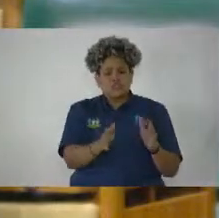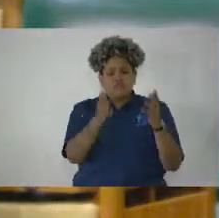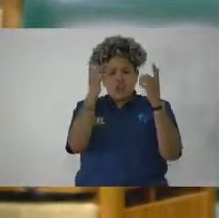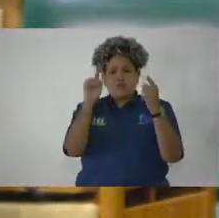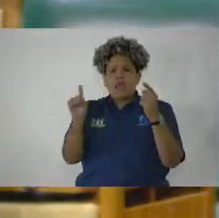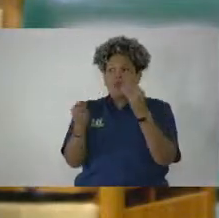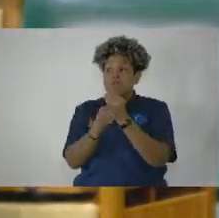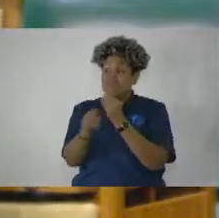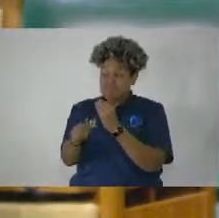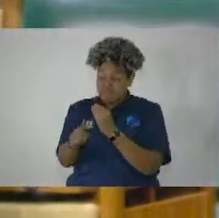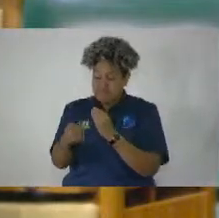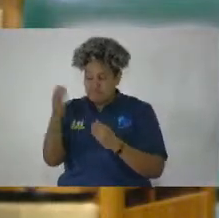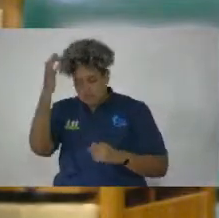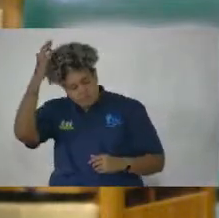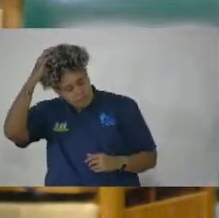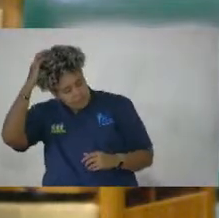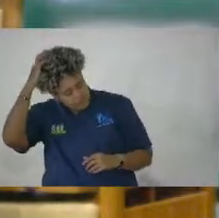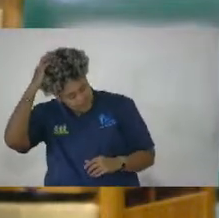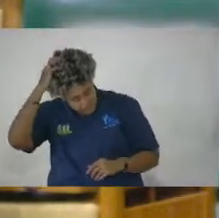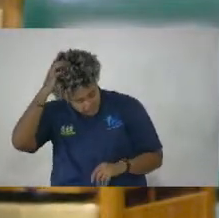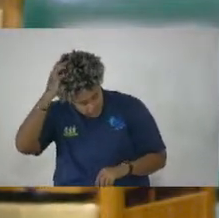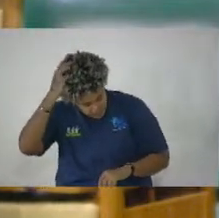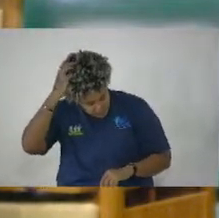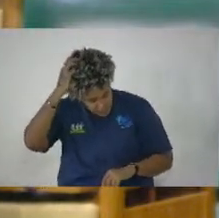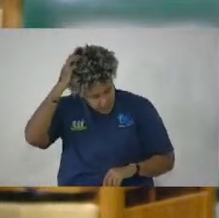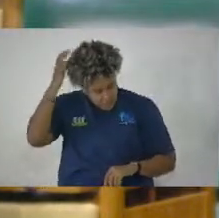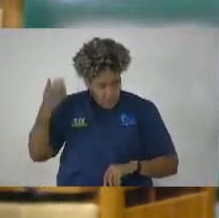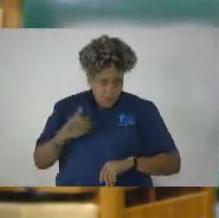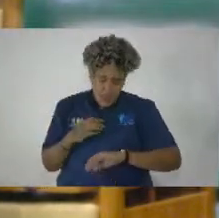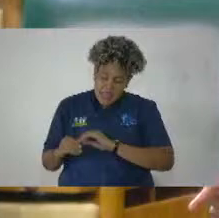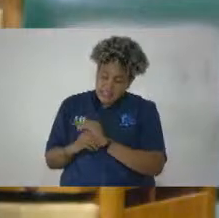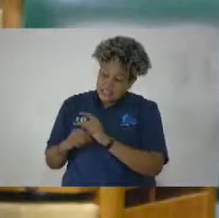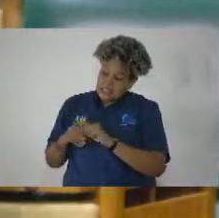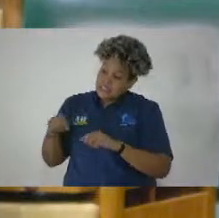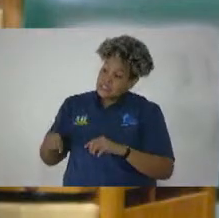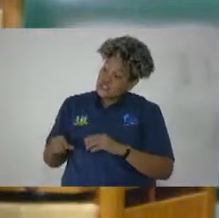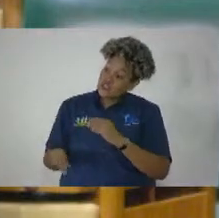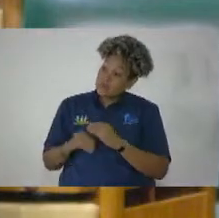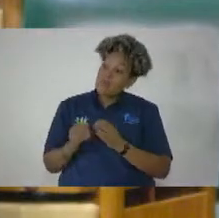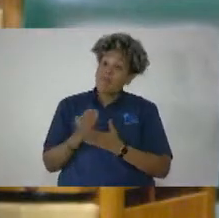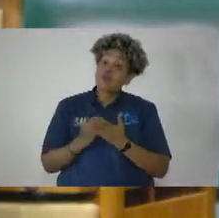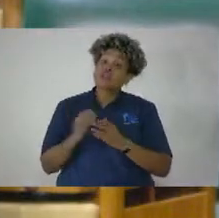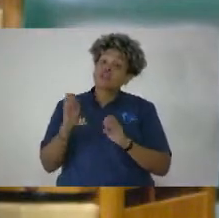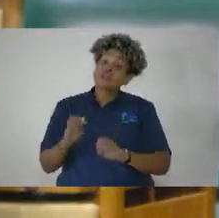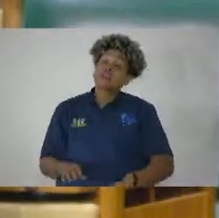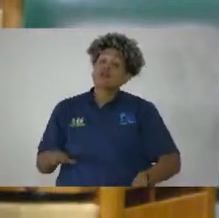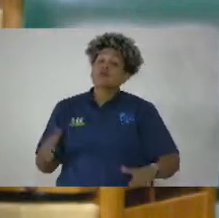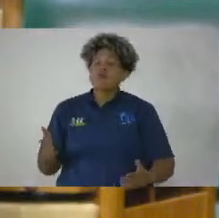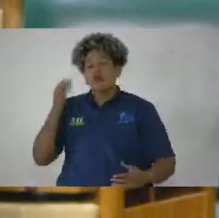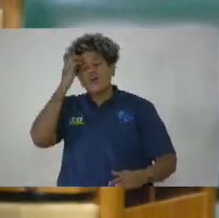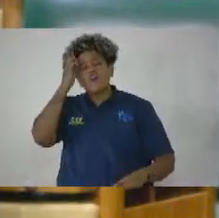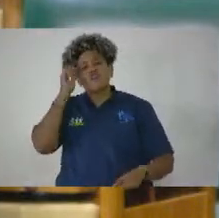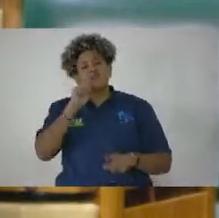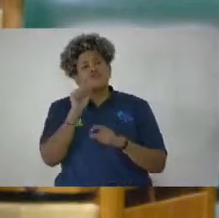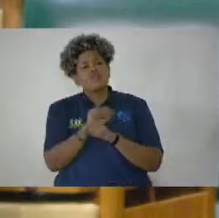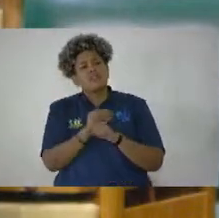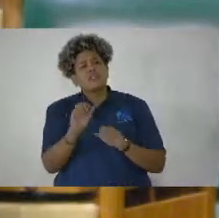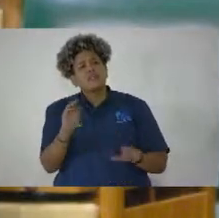And we are, in addition, in this supplementary budget, Mr. Speaker,